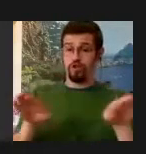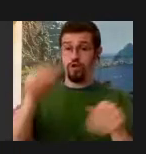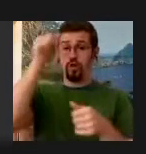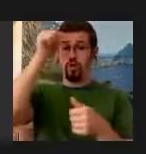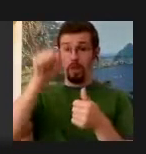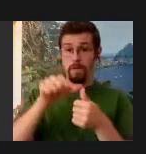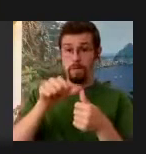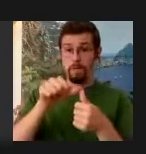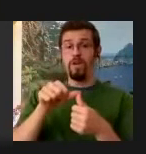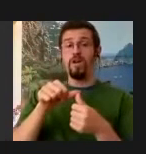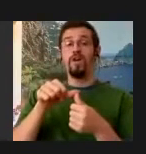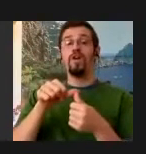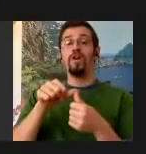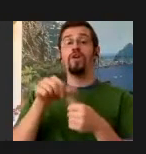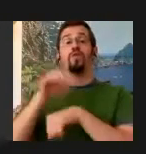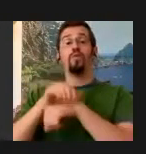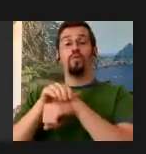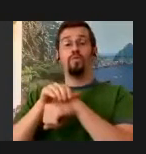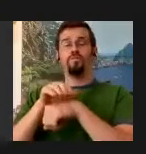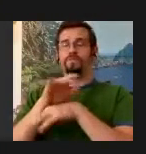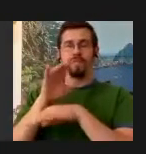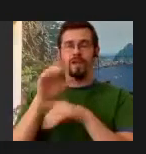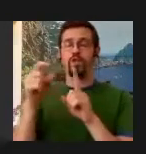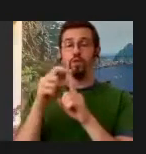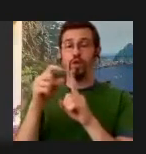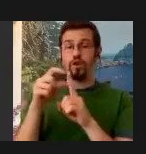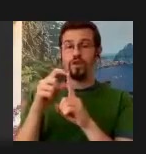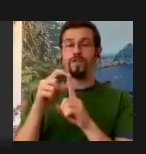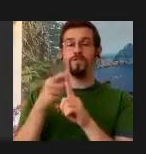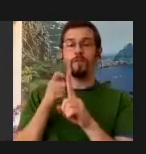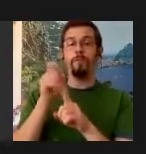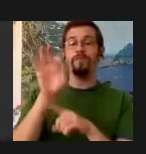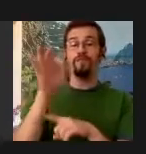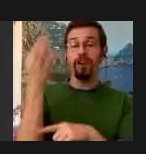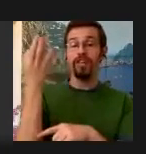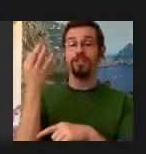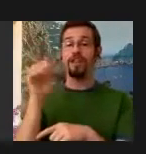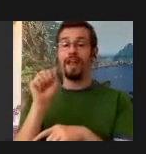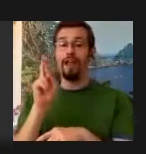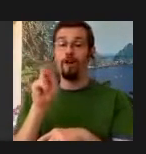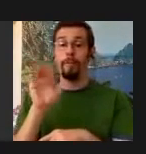and they can learn new languages, French and Arabic especially.